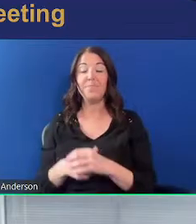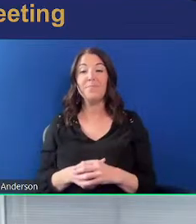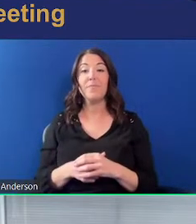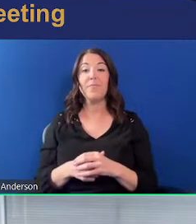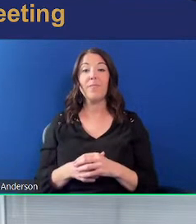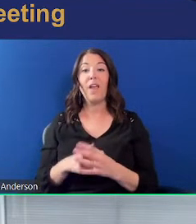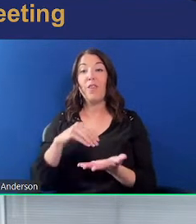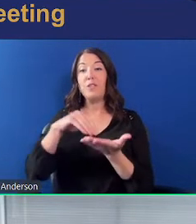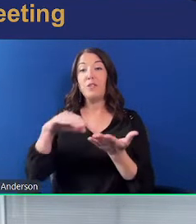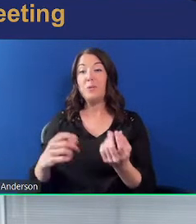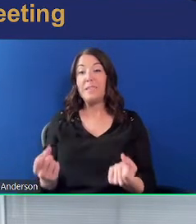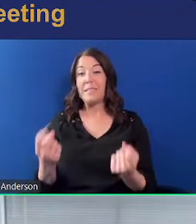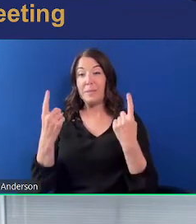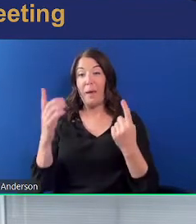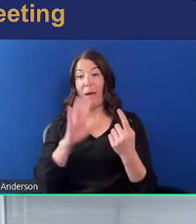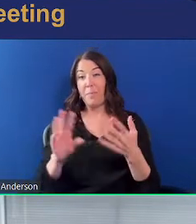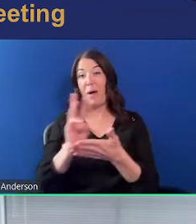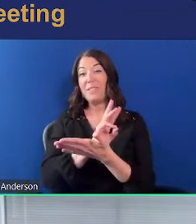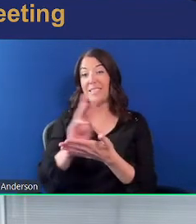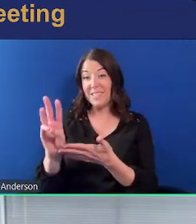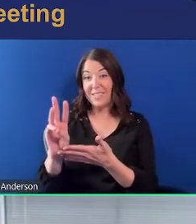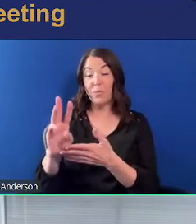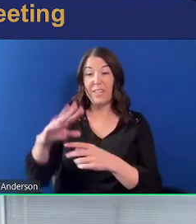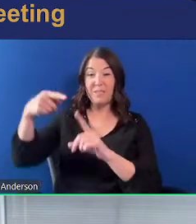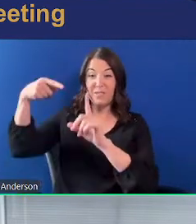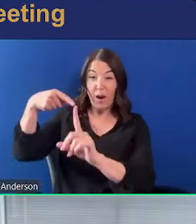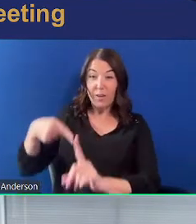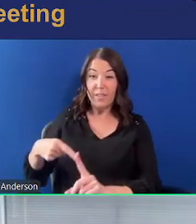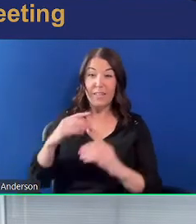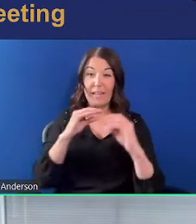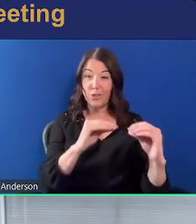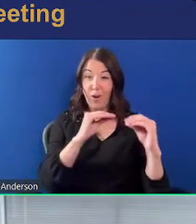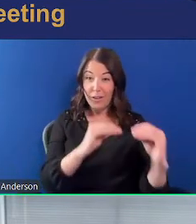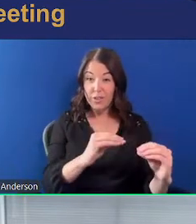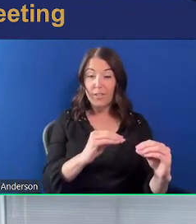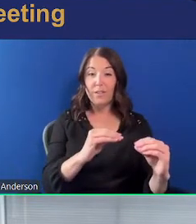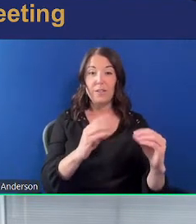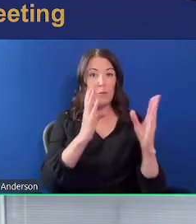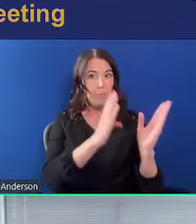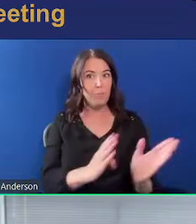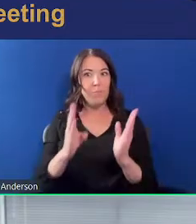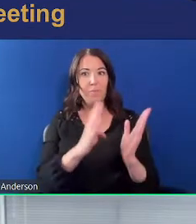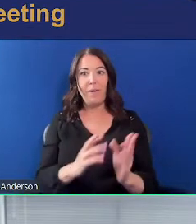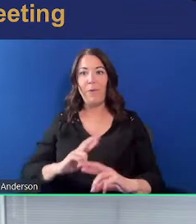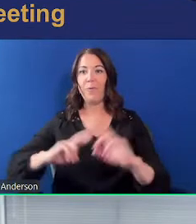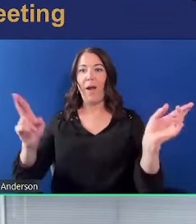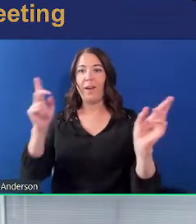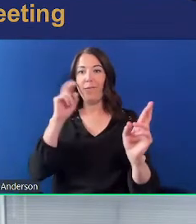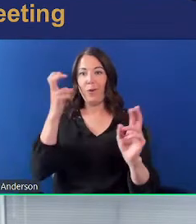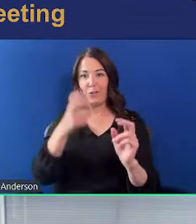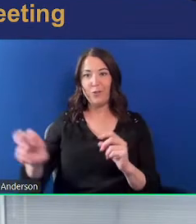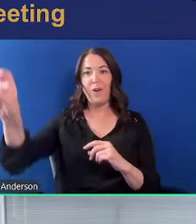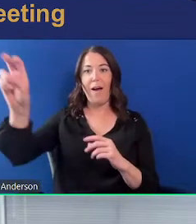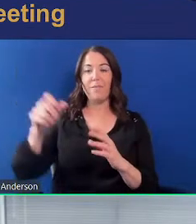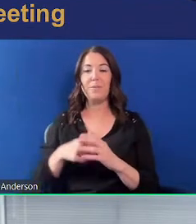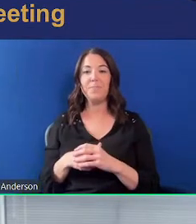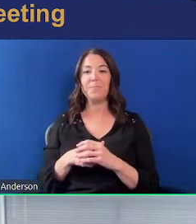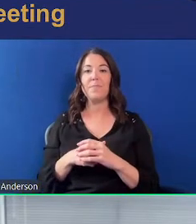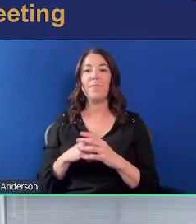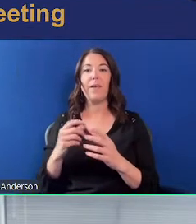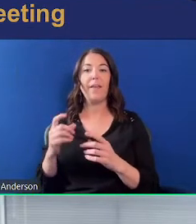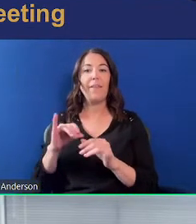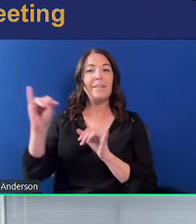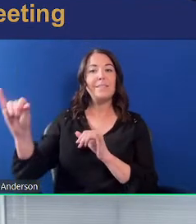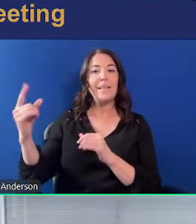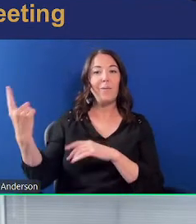about 6 weeks of targeted instruction to prepare for the travel program. They spent, as I mentioned, a day in